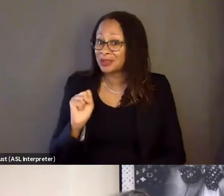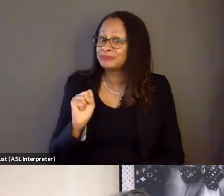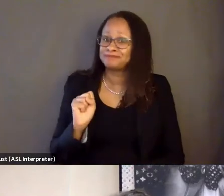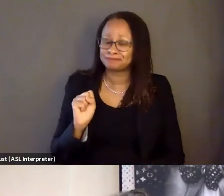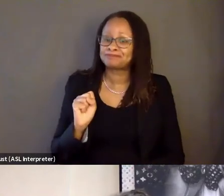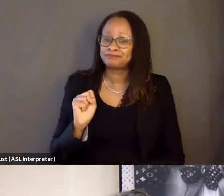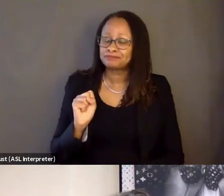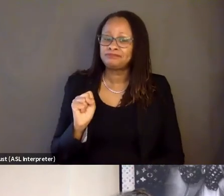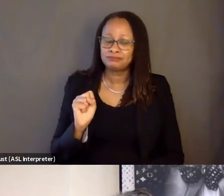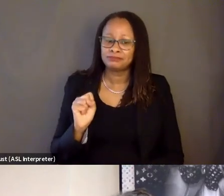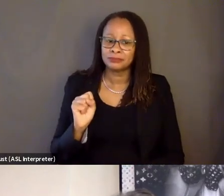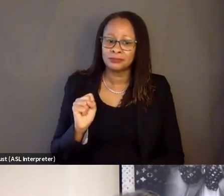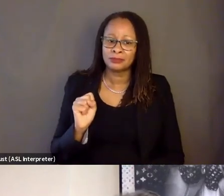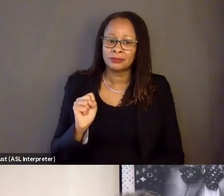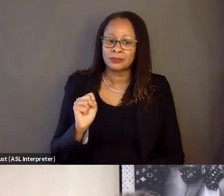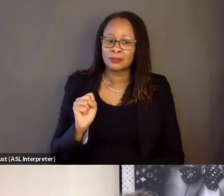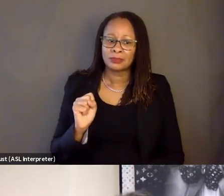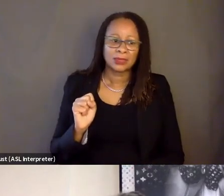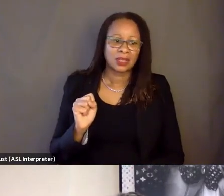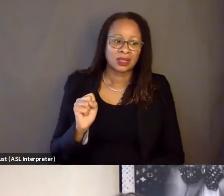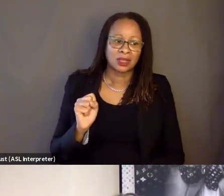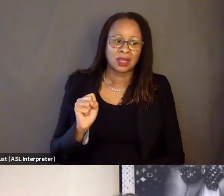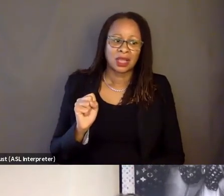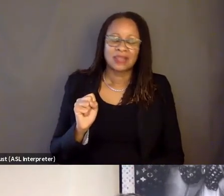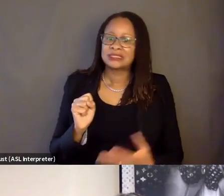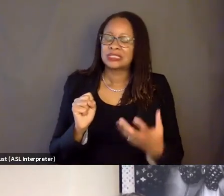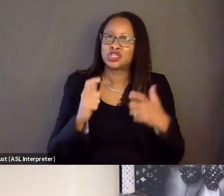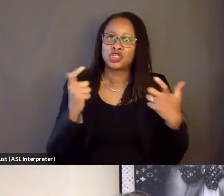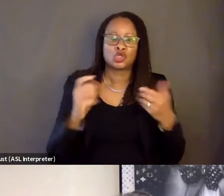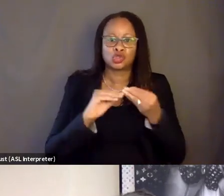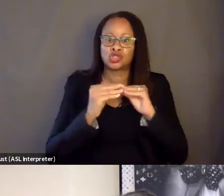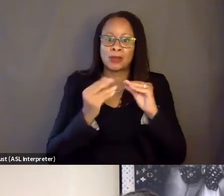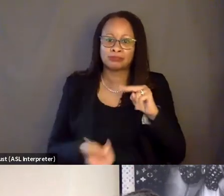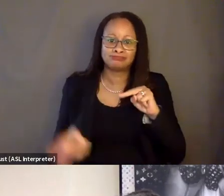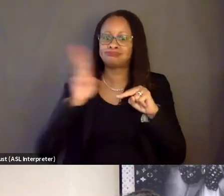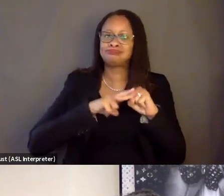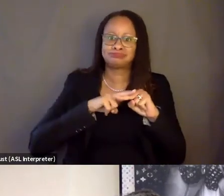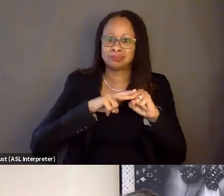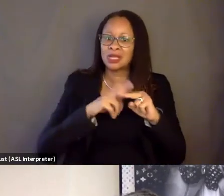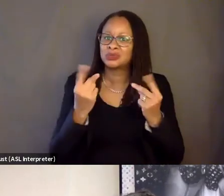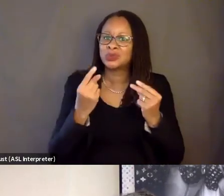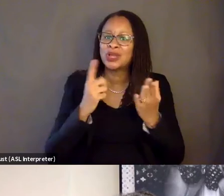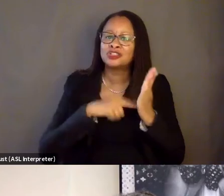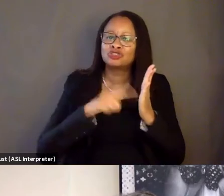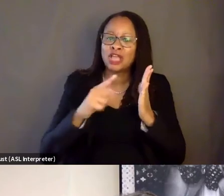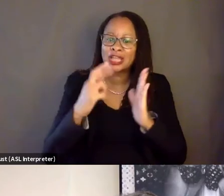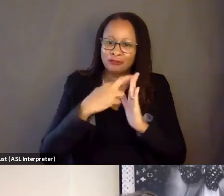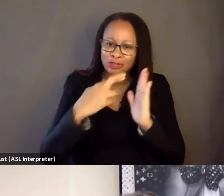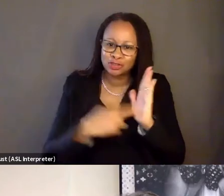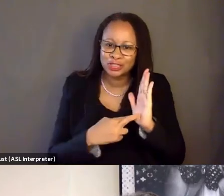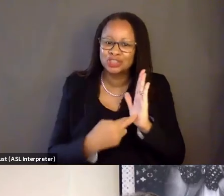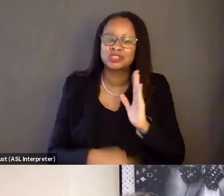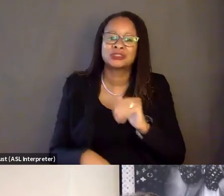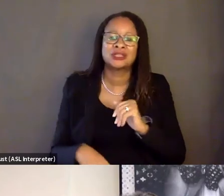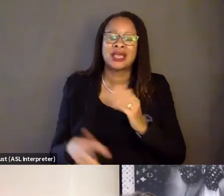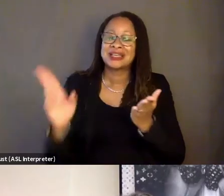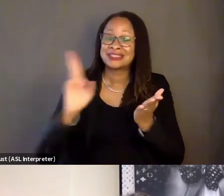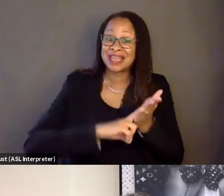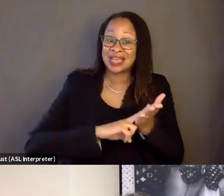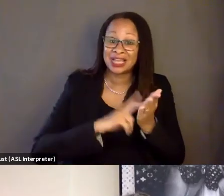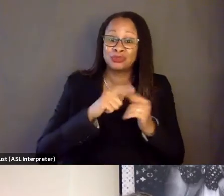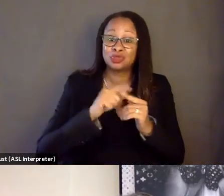is this tremendous uptake in people checking their registration, signing up